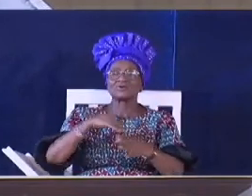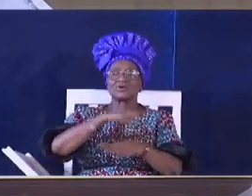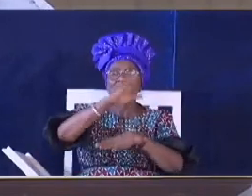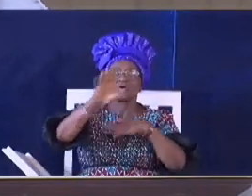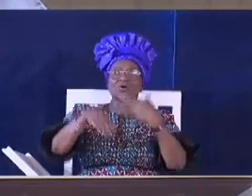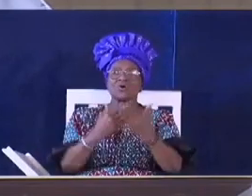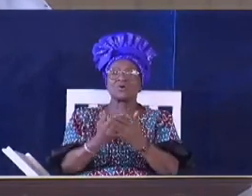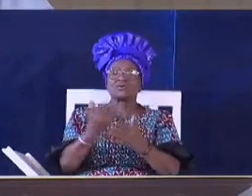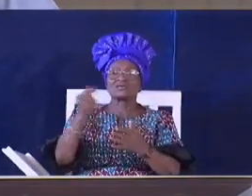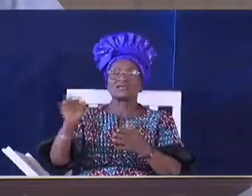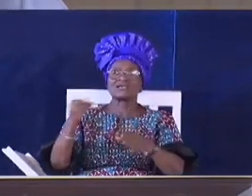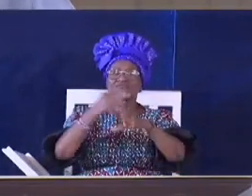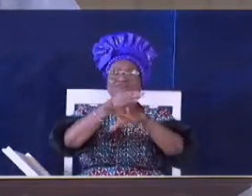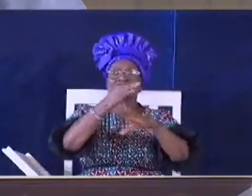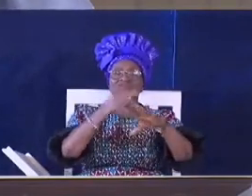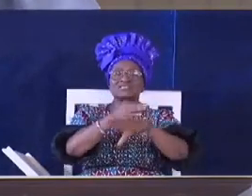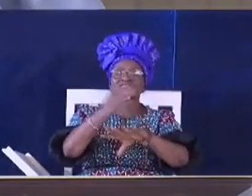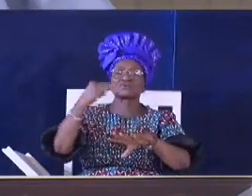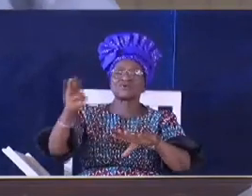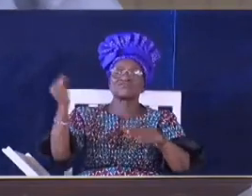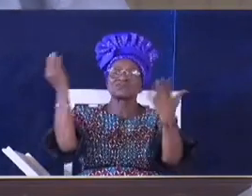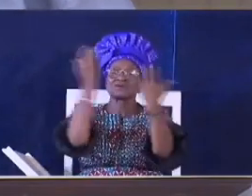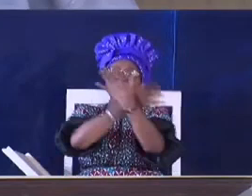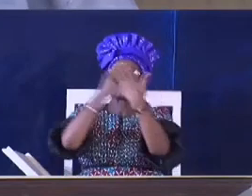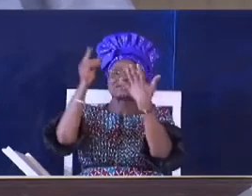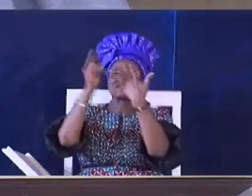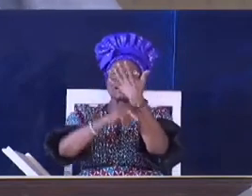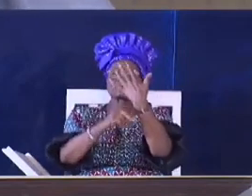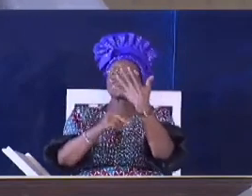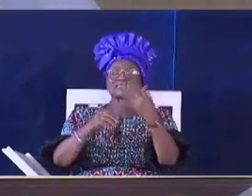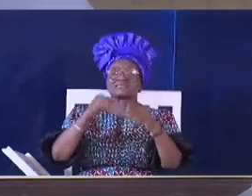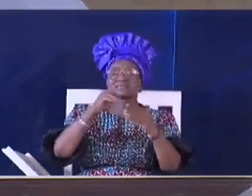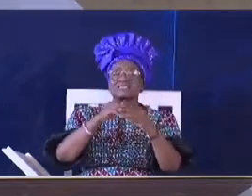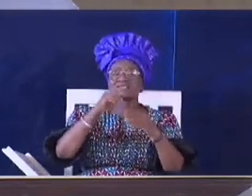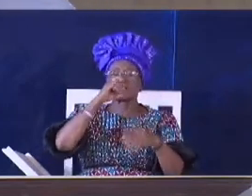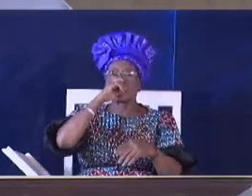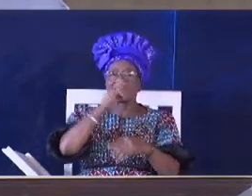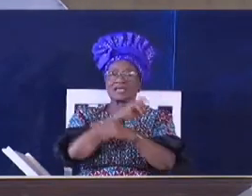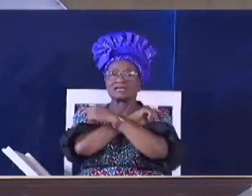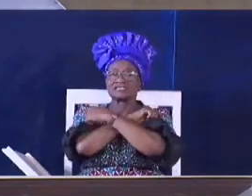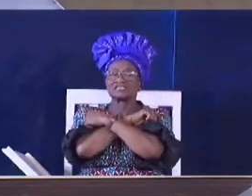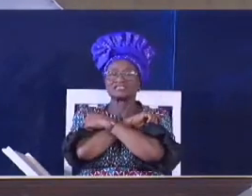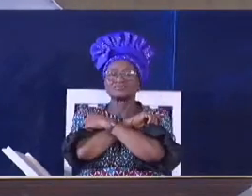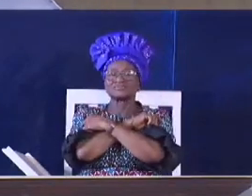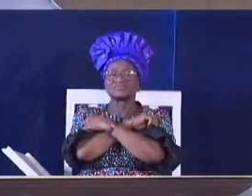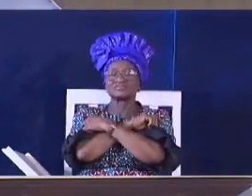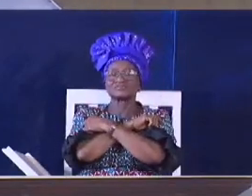the forces of darkness in Egypt.